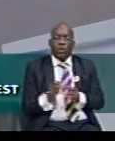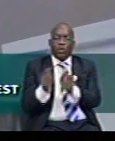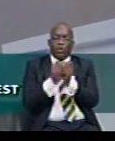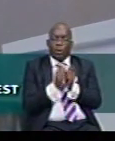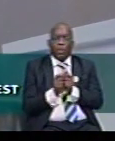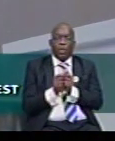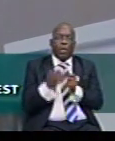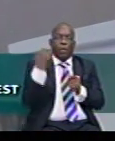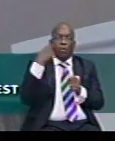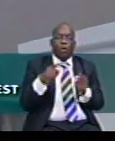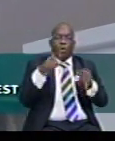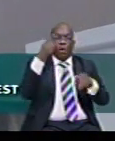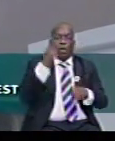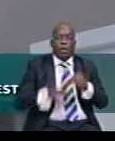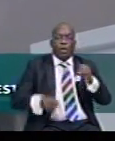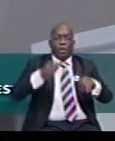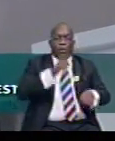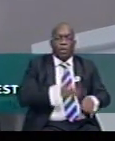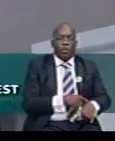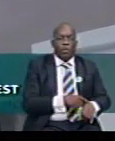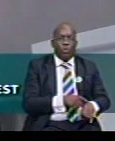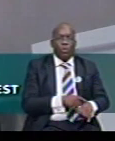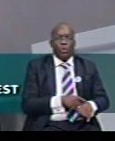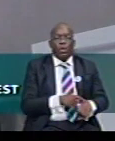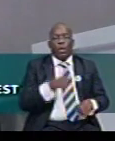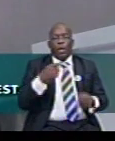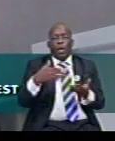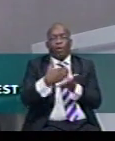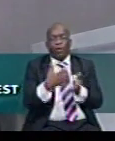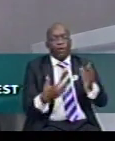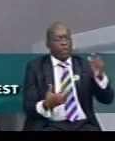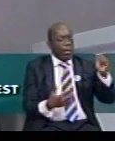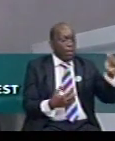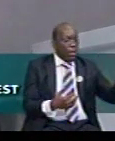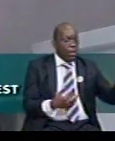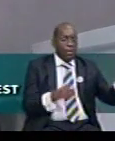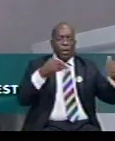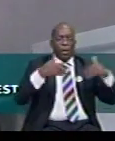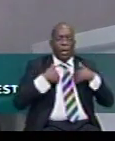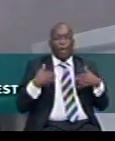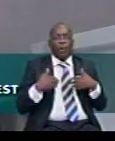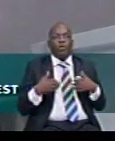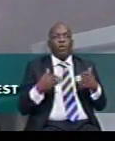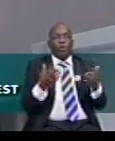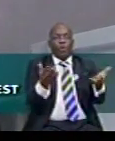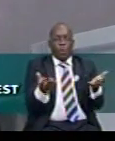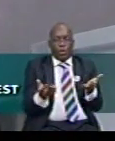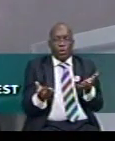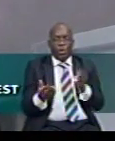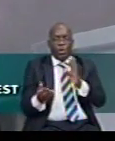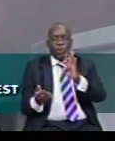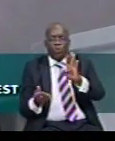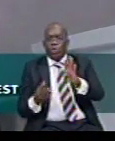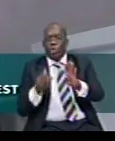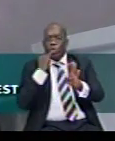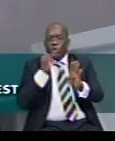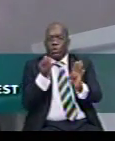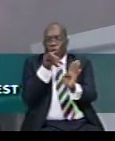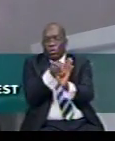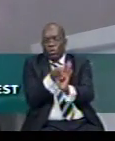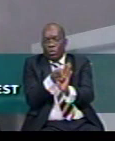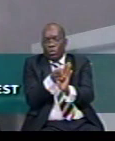harvest, A, has passion, B, is tagging on and